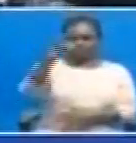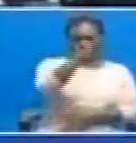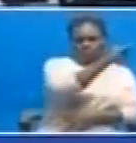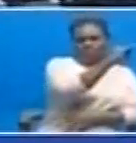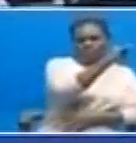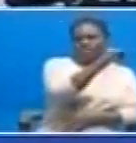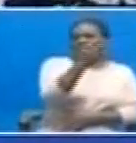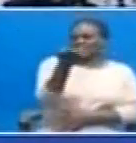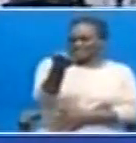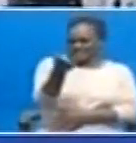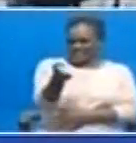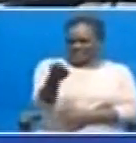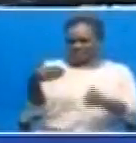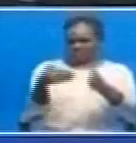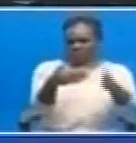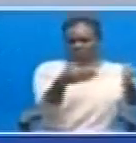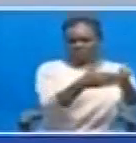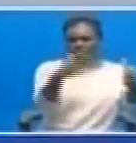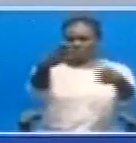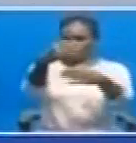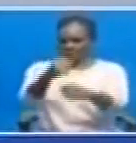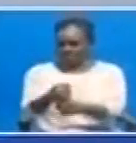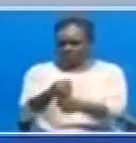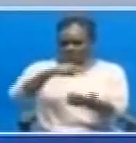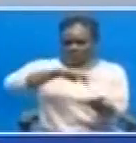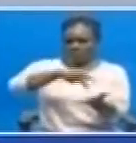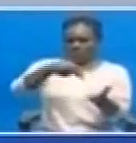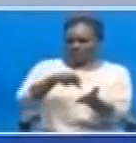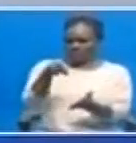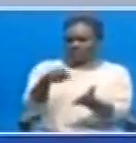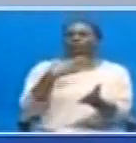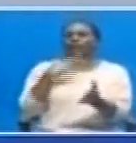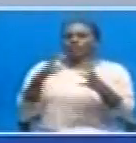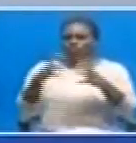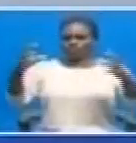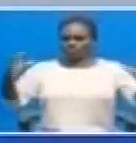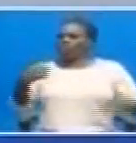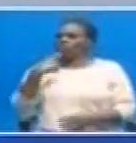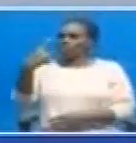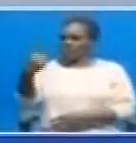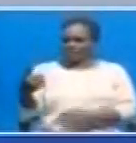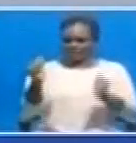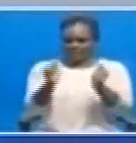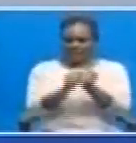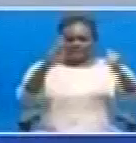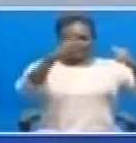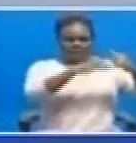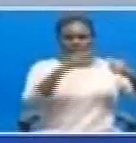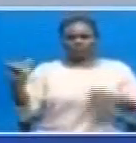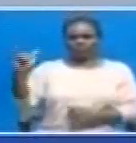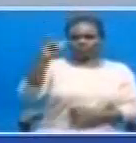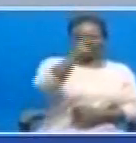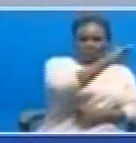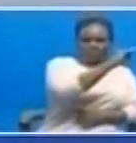Mawingu, saying it has crippled the firm. Project Mawingu sought to increase KQ's fleet to 119 modern aircrafts,